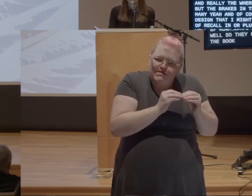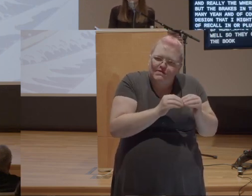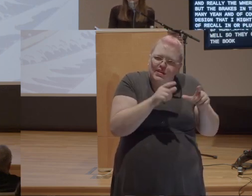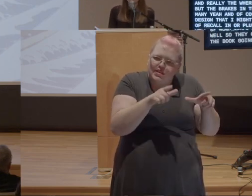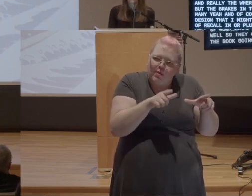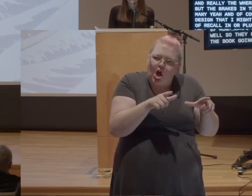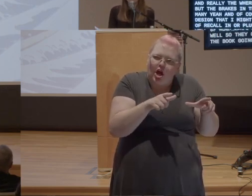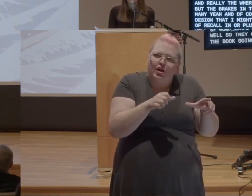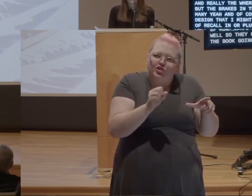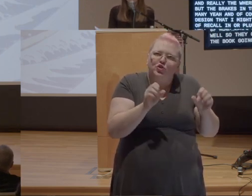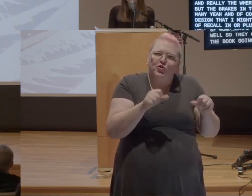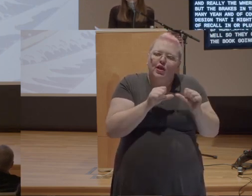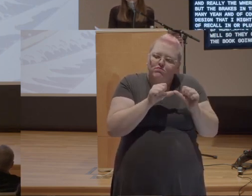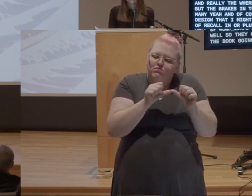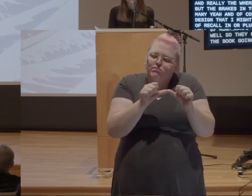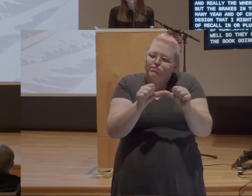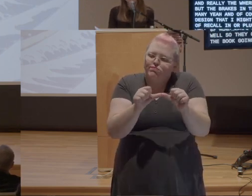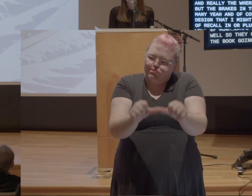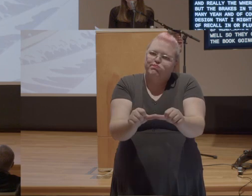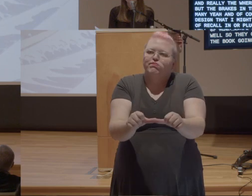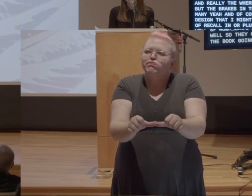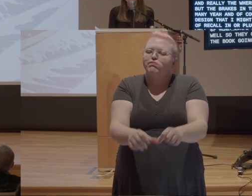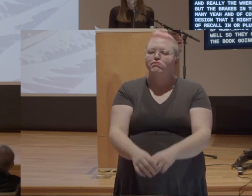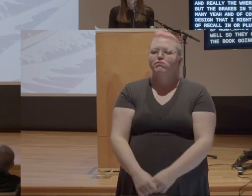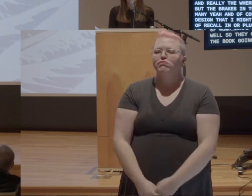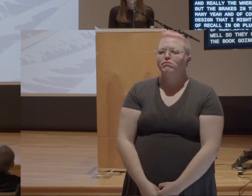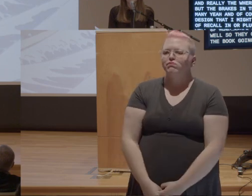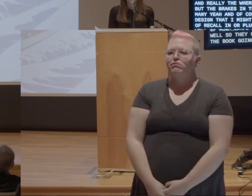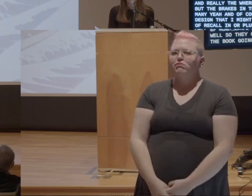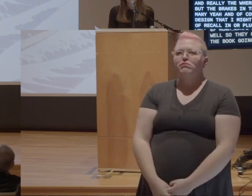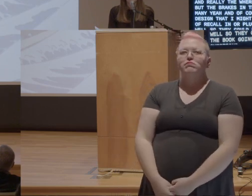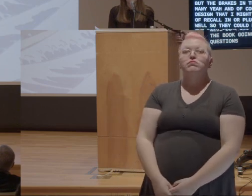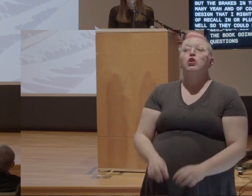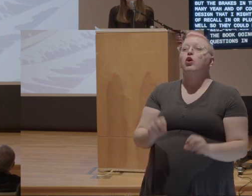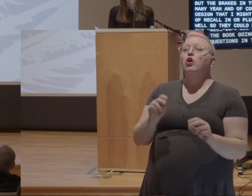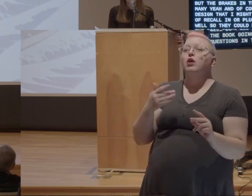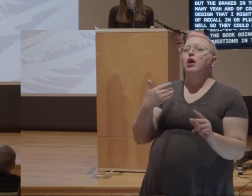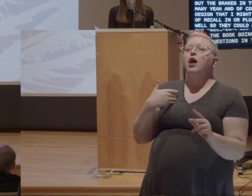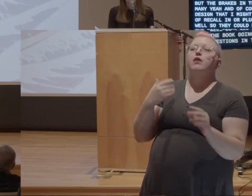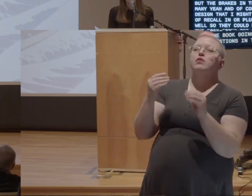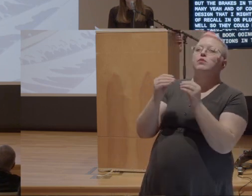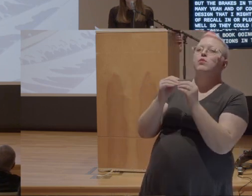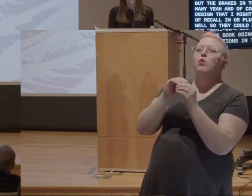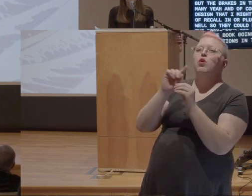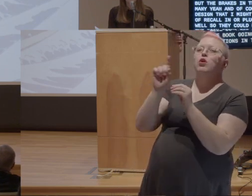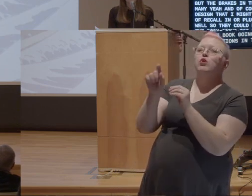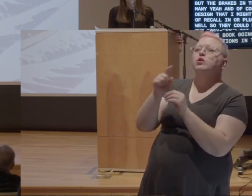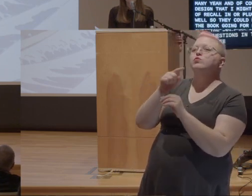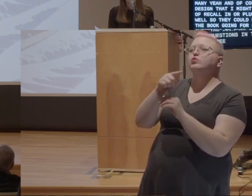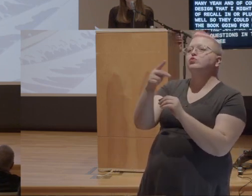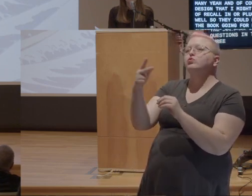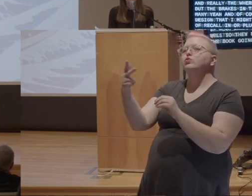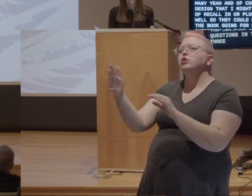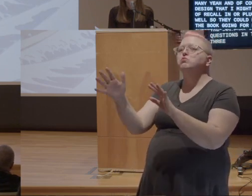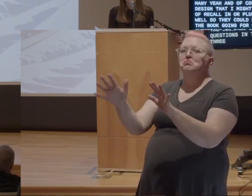longer. Okay, and I have three questions in this general vicinity, 1, 2, and 3.